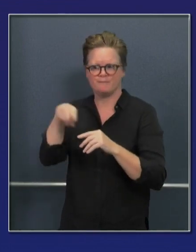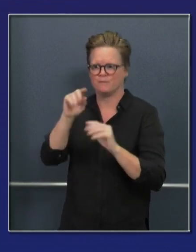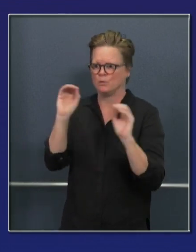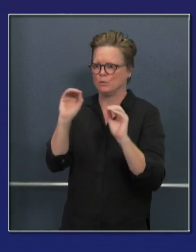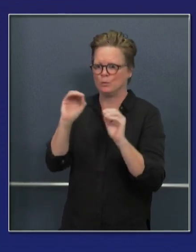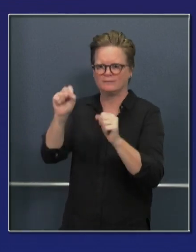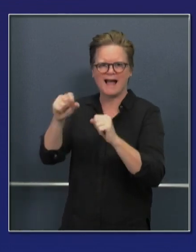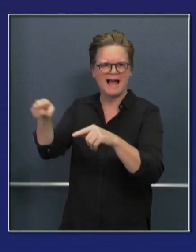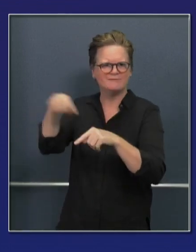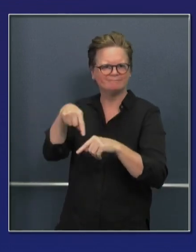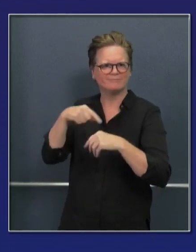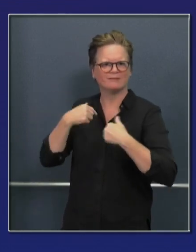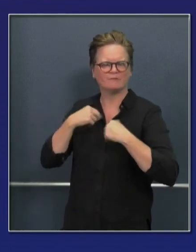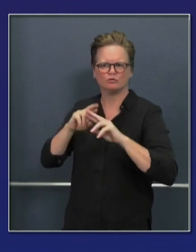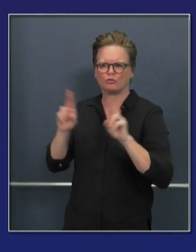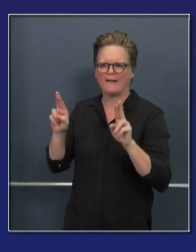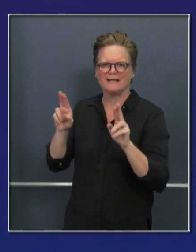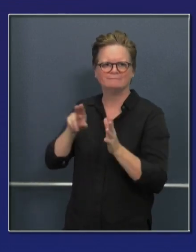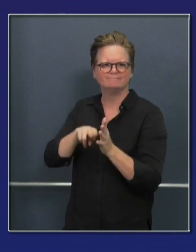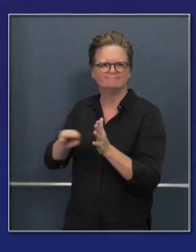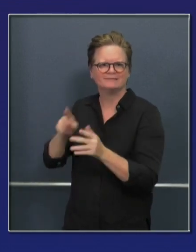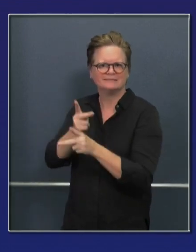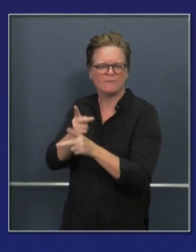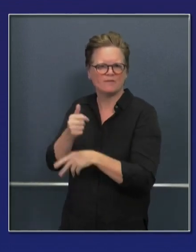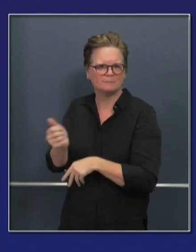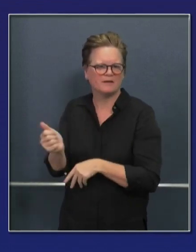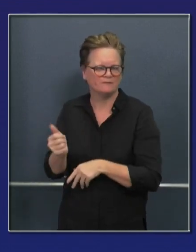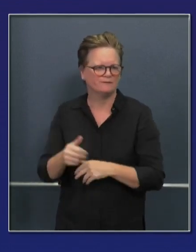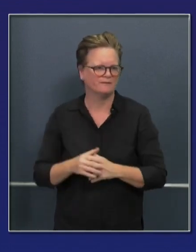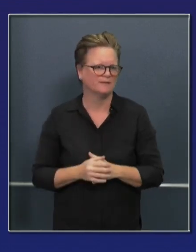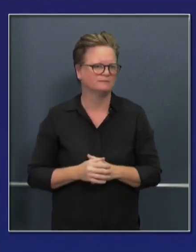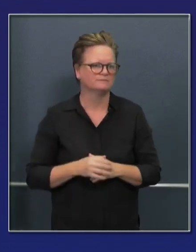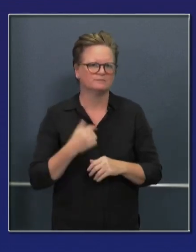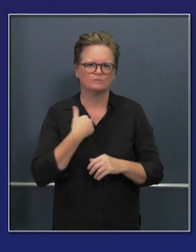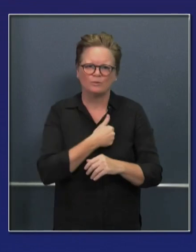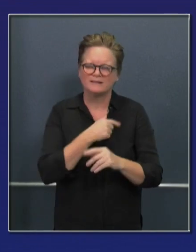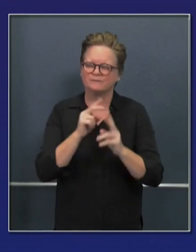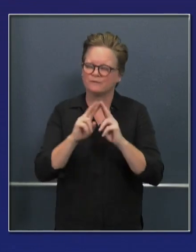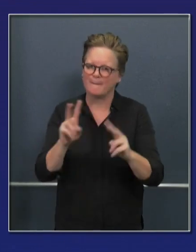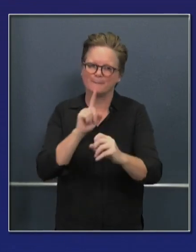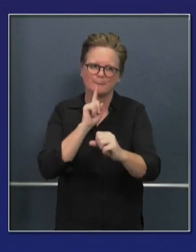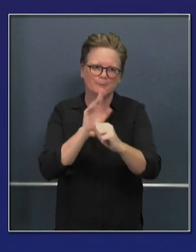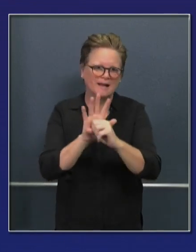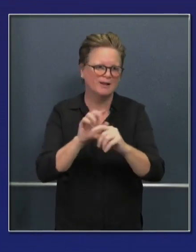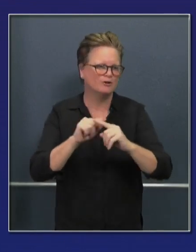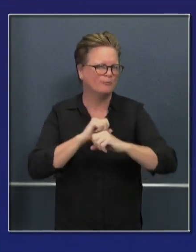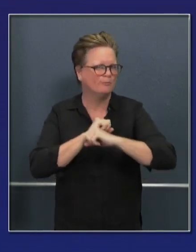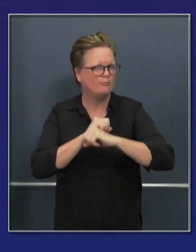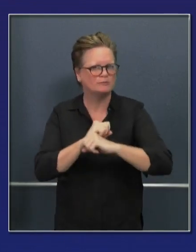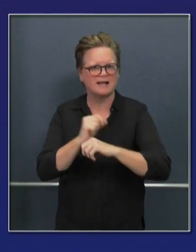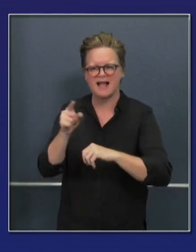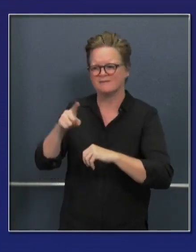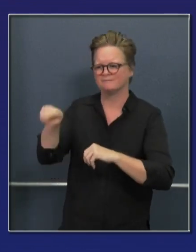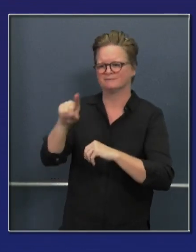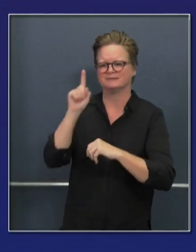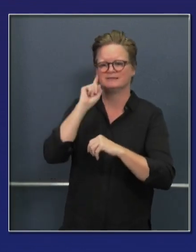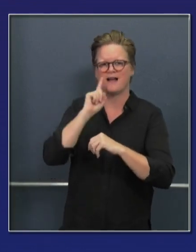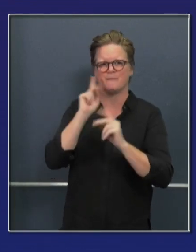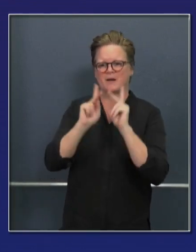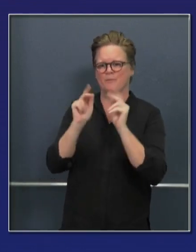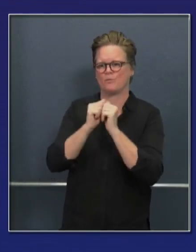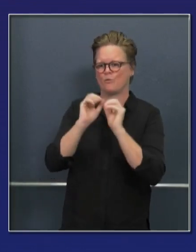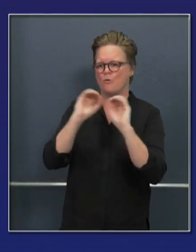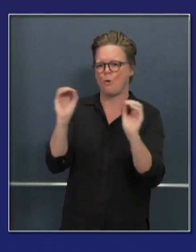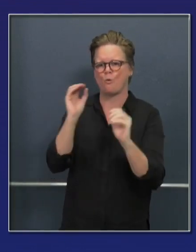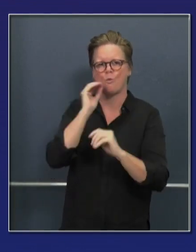we made. We're tracking that commitment on a daily basis, and that's why we thought it was important to highlight. On the